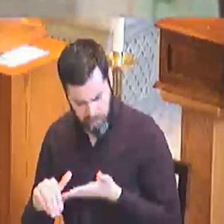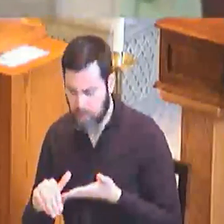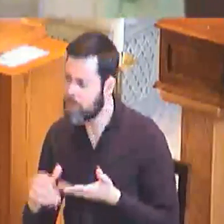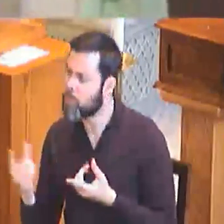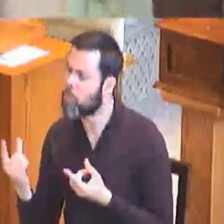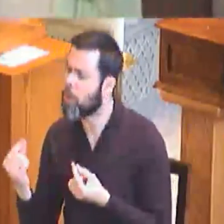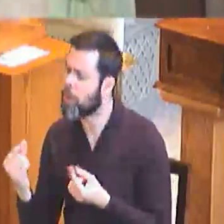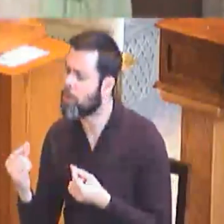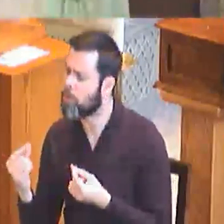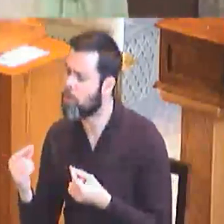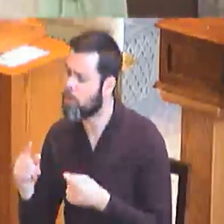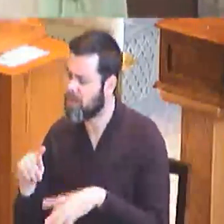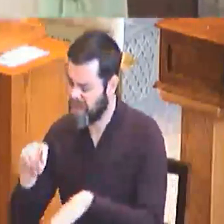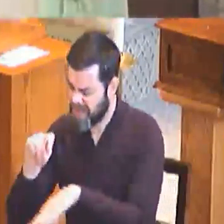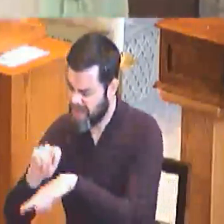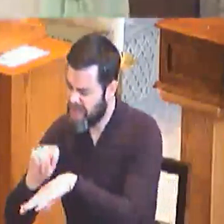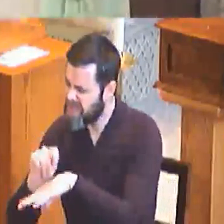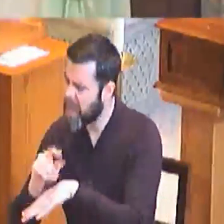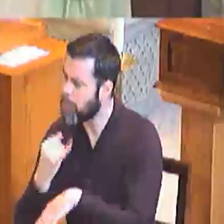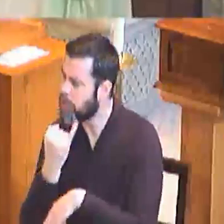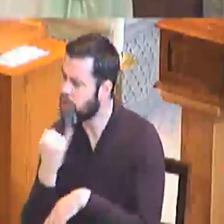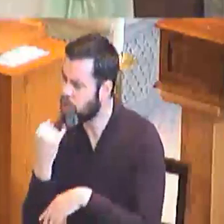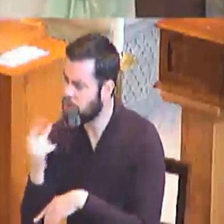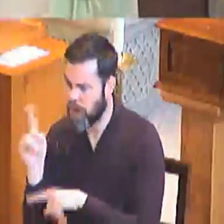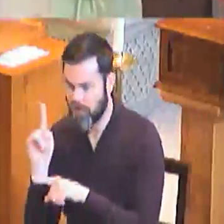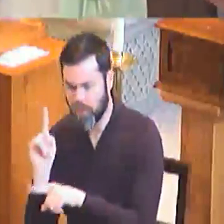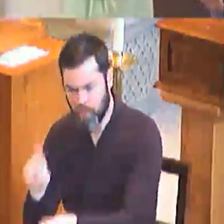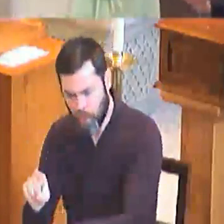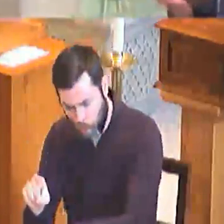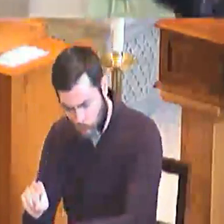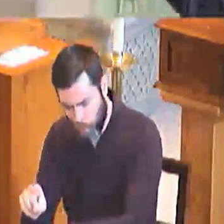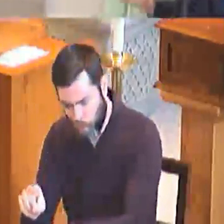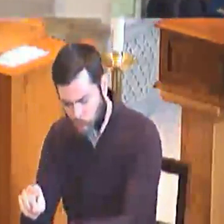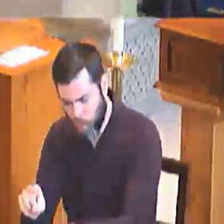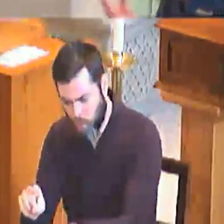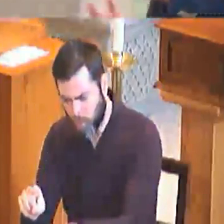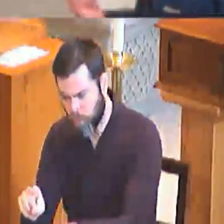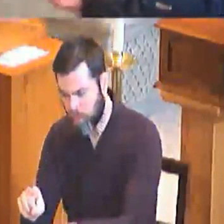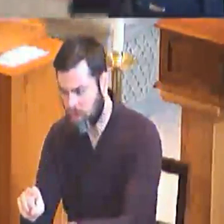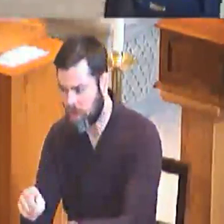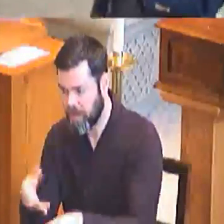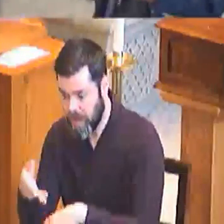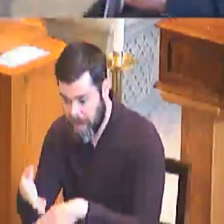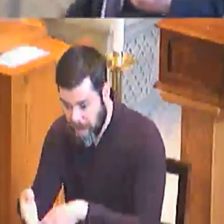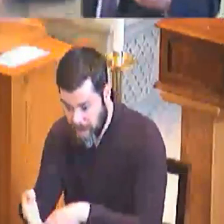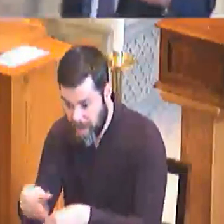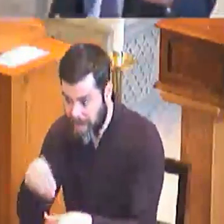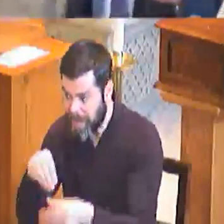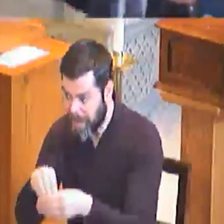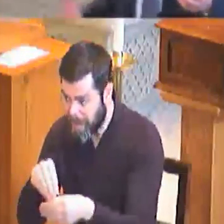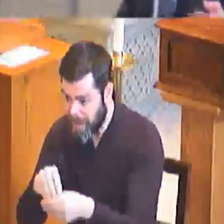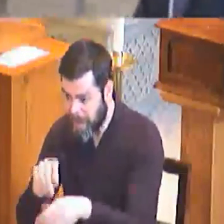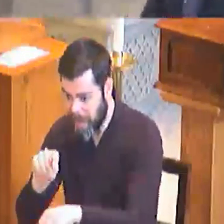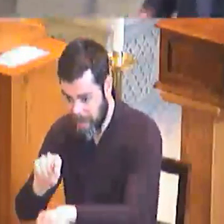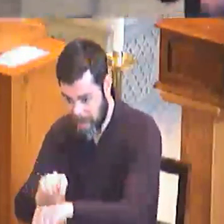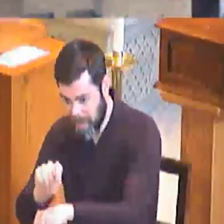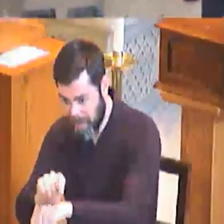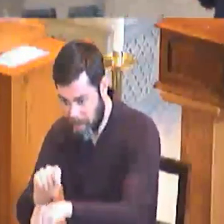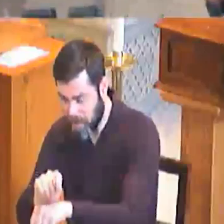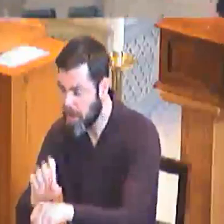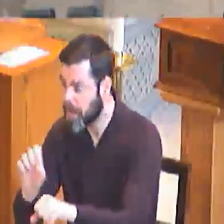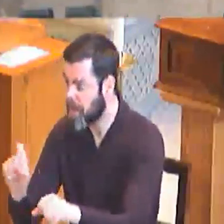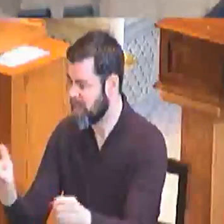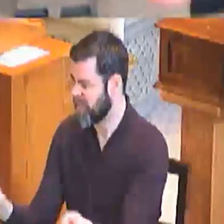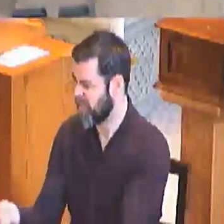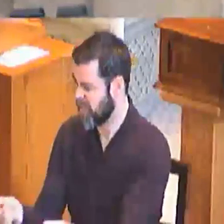in Jerusalem. They had to go to the temple there. And it was only there that their sins could be forgiven. They